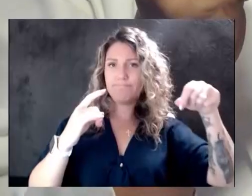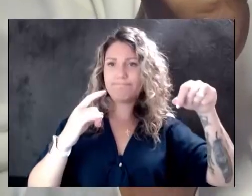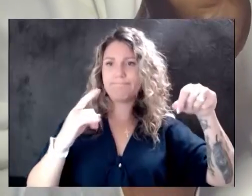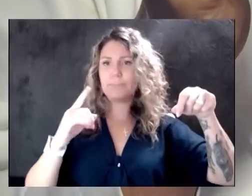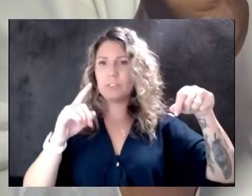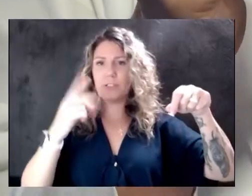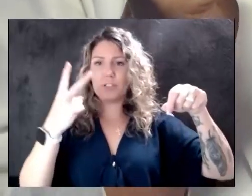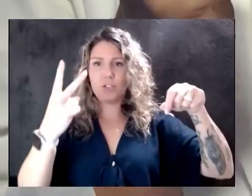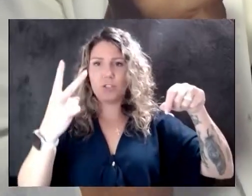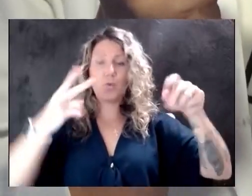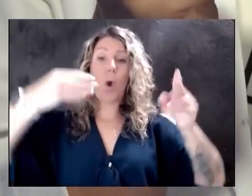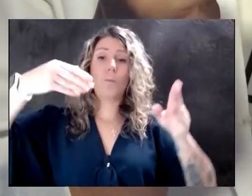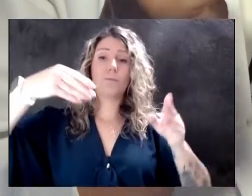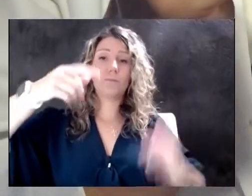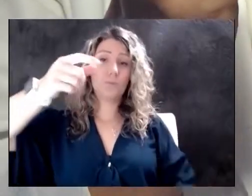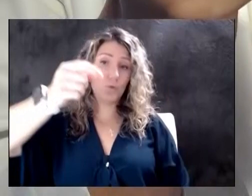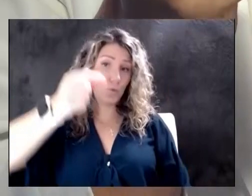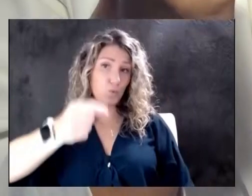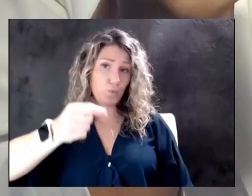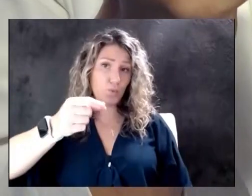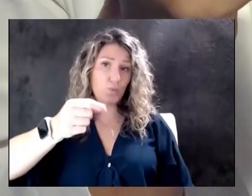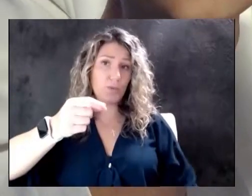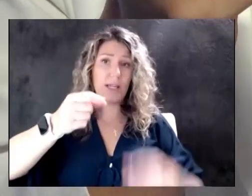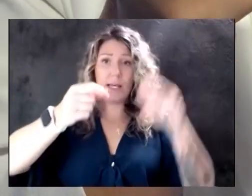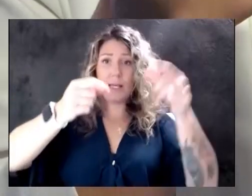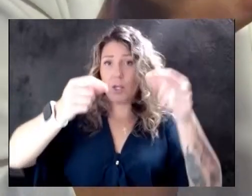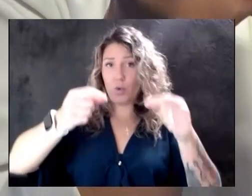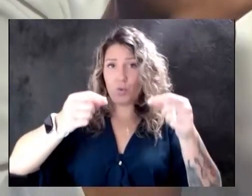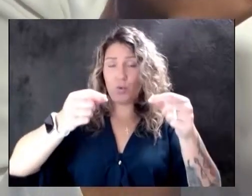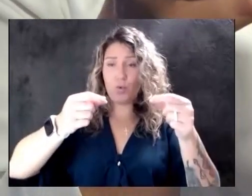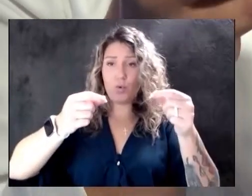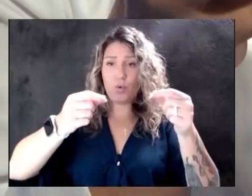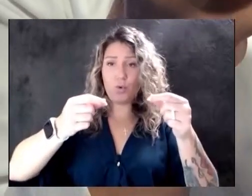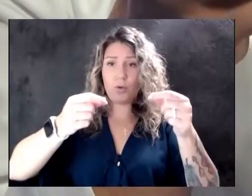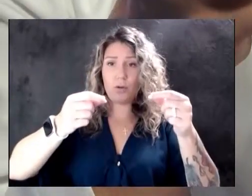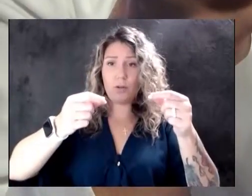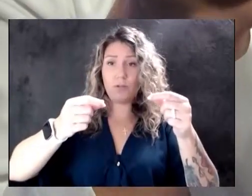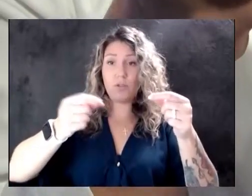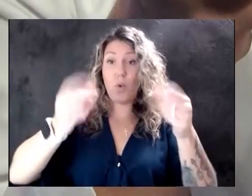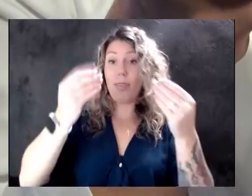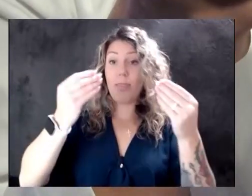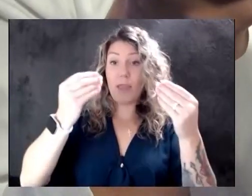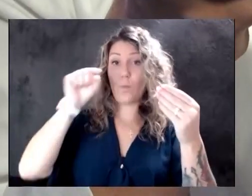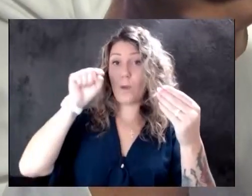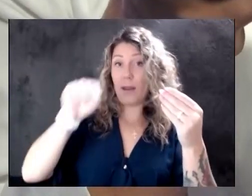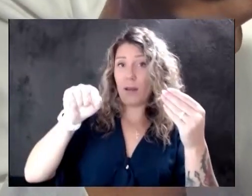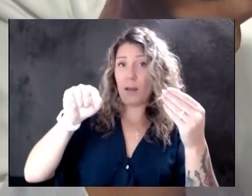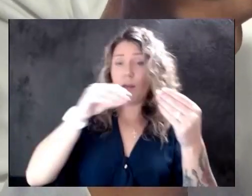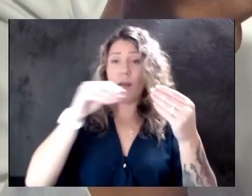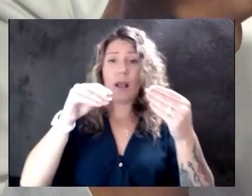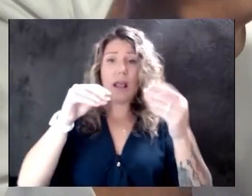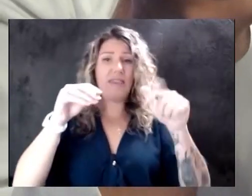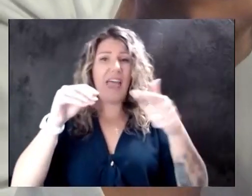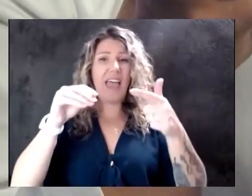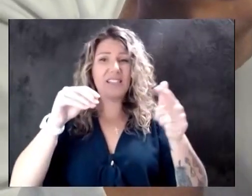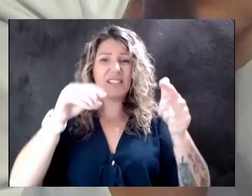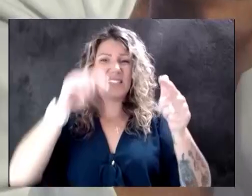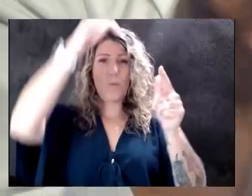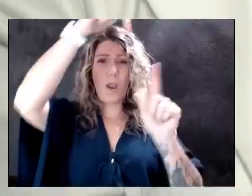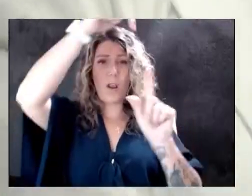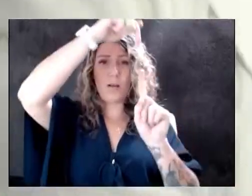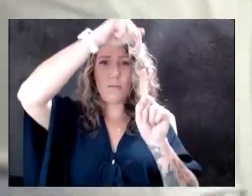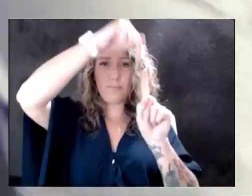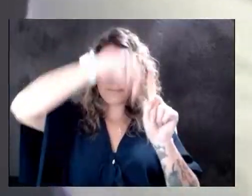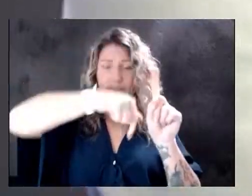here. Okay. Yep, so here's our 2 holes. We're gonna put our liquid in here, and here's our wicking strip. This is where the test is actually gonna be performed.